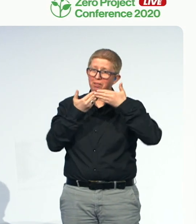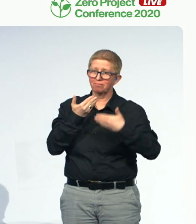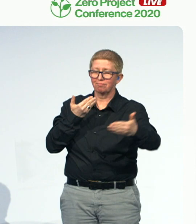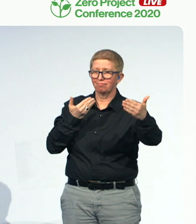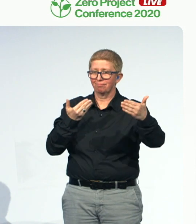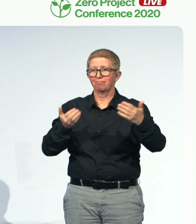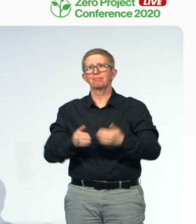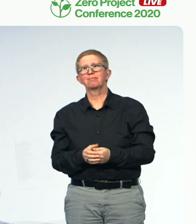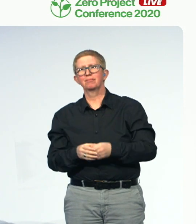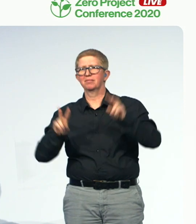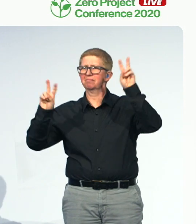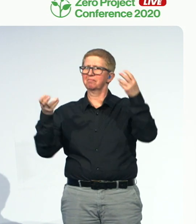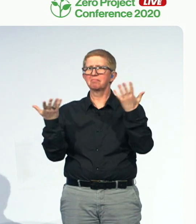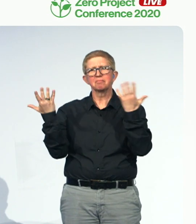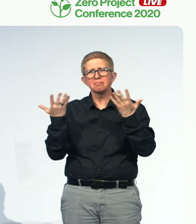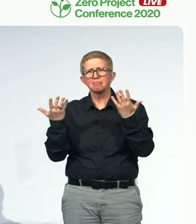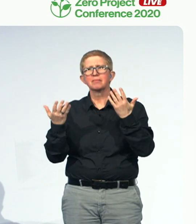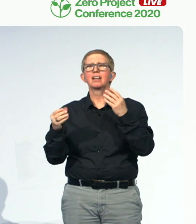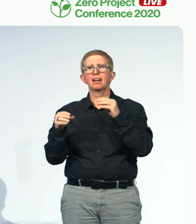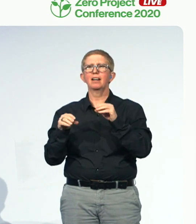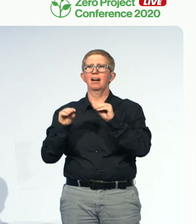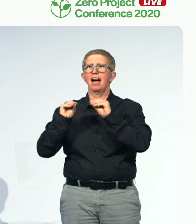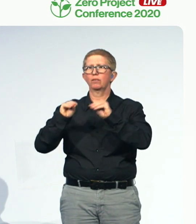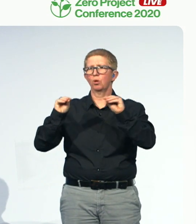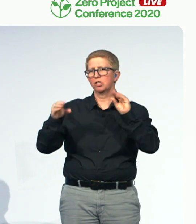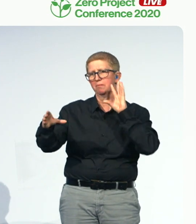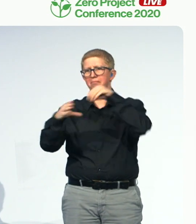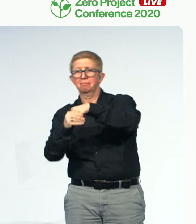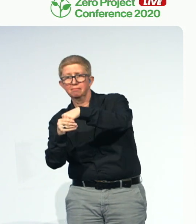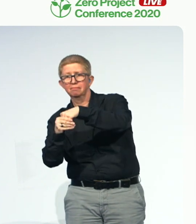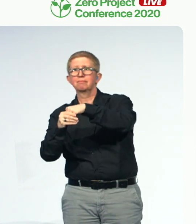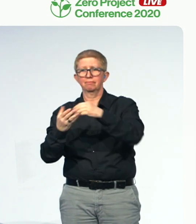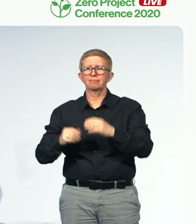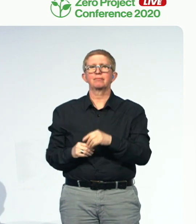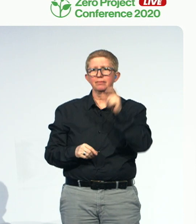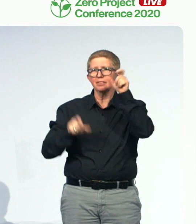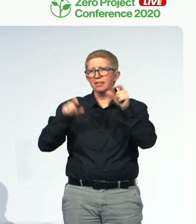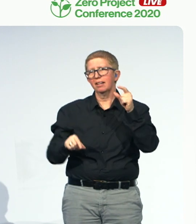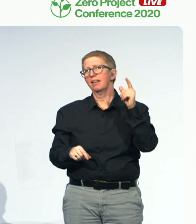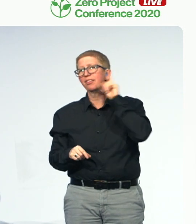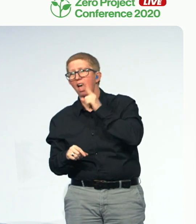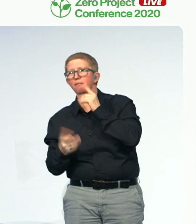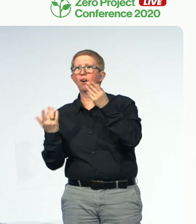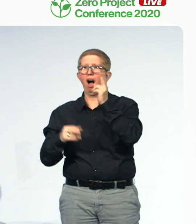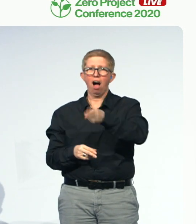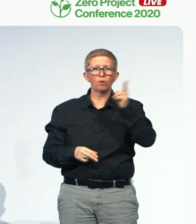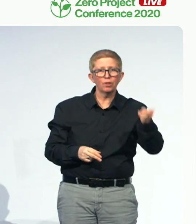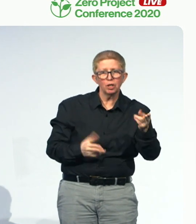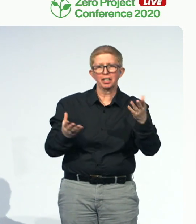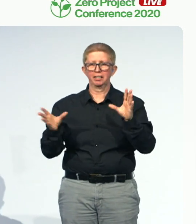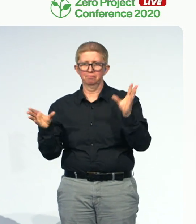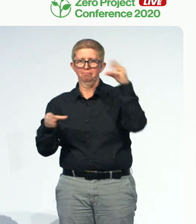on inclusive education for the deaf and hard of hearing. I'm very honored to host this